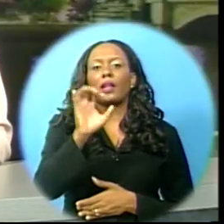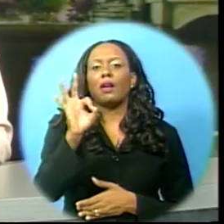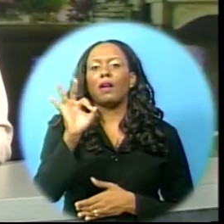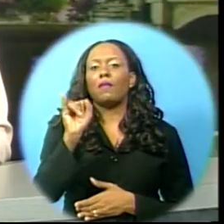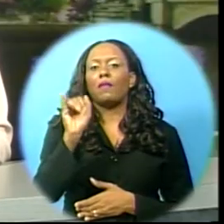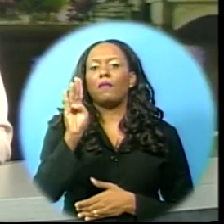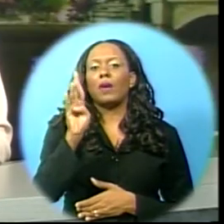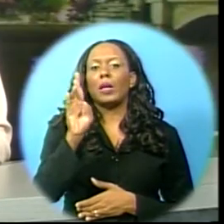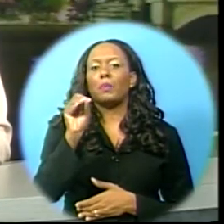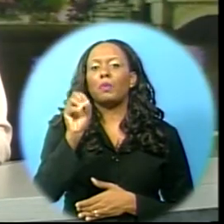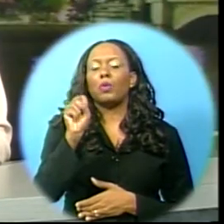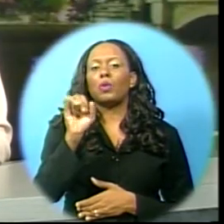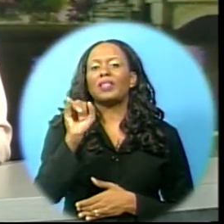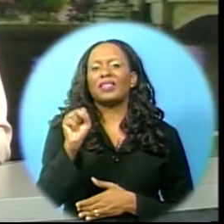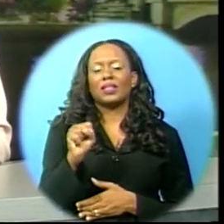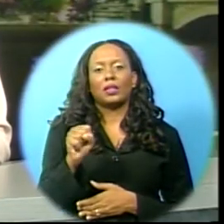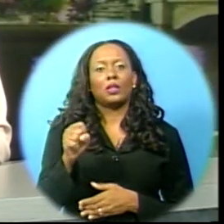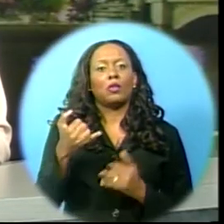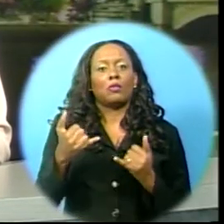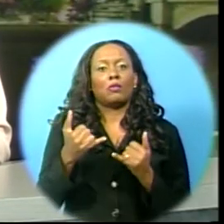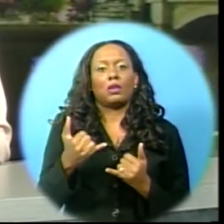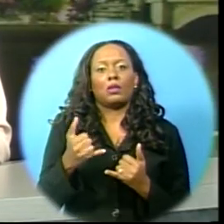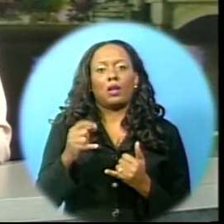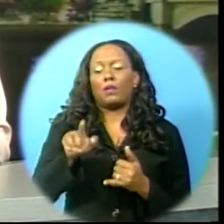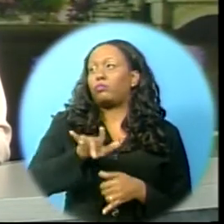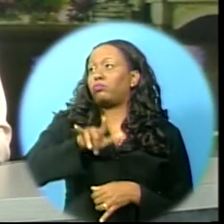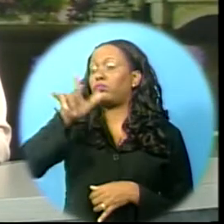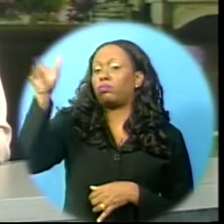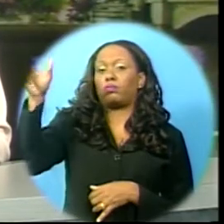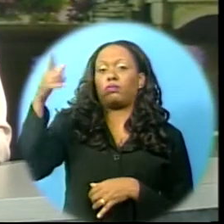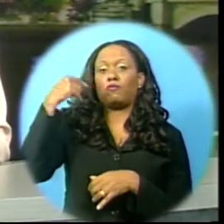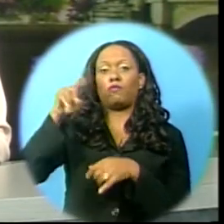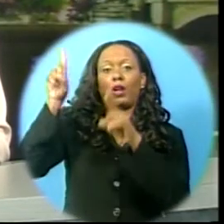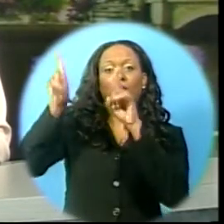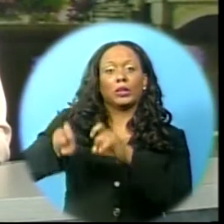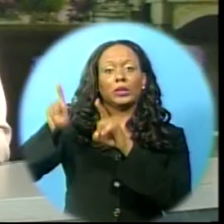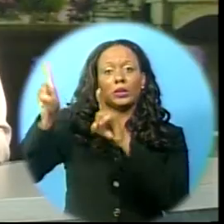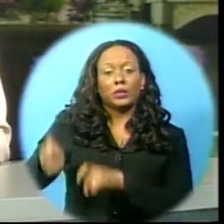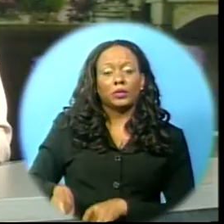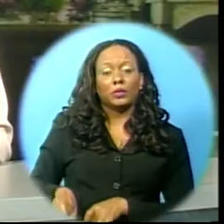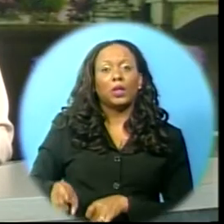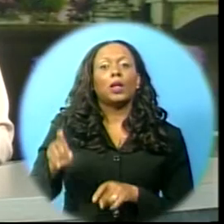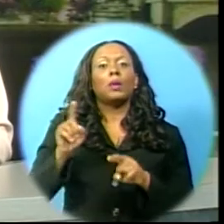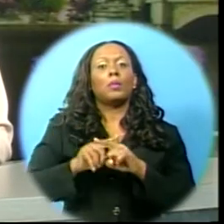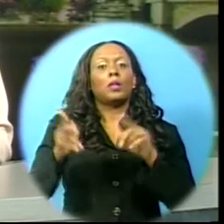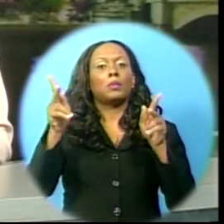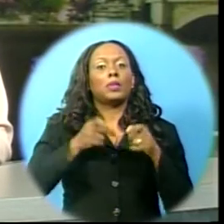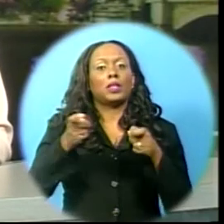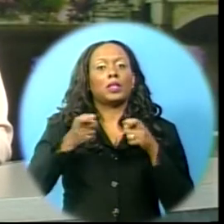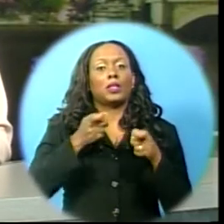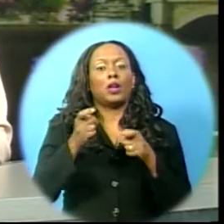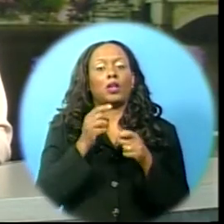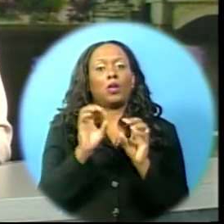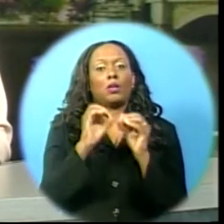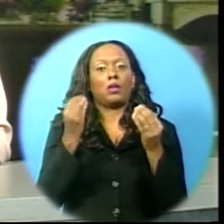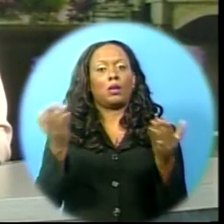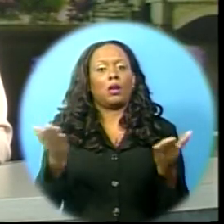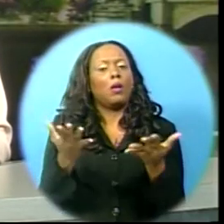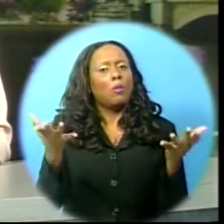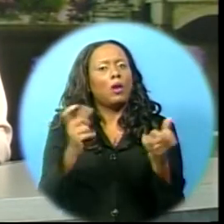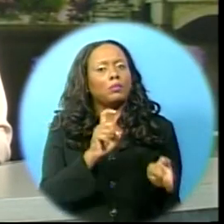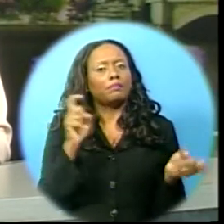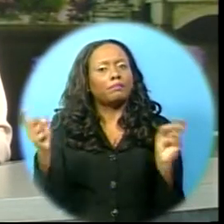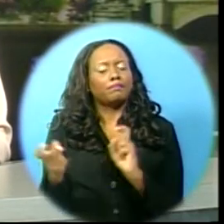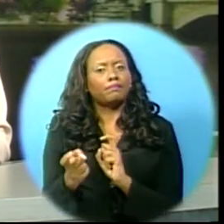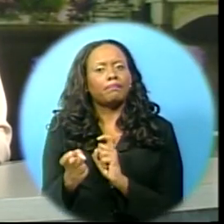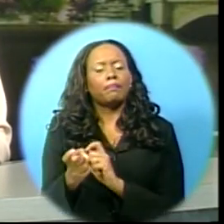However, President of the Cystic Fibrosis Foundation of Barbados, Michael Turton, wants this to change. Cystic fibrosis is a genetic